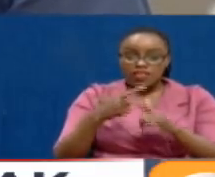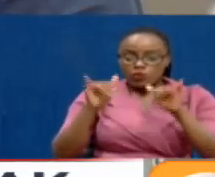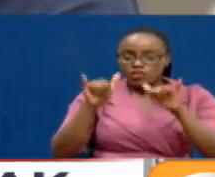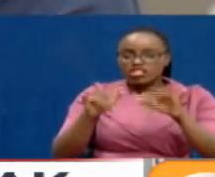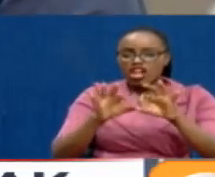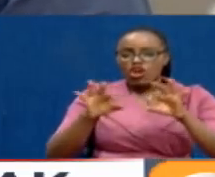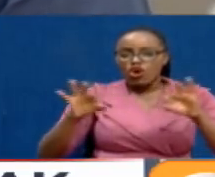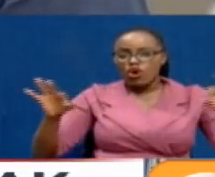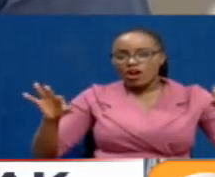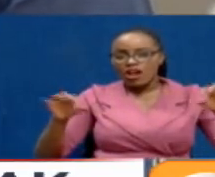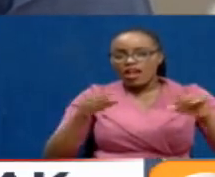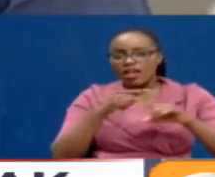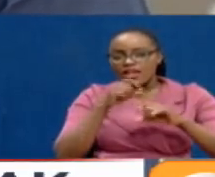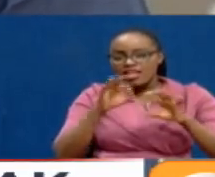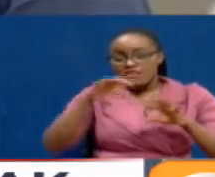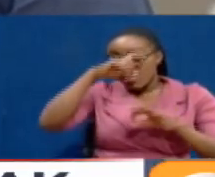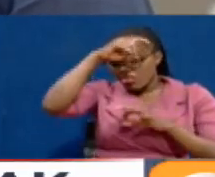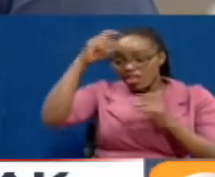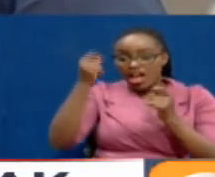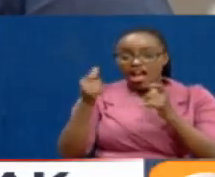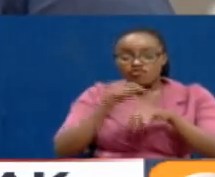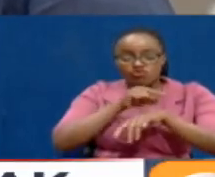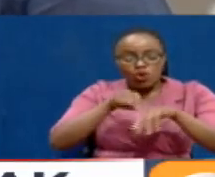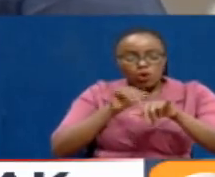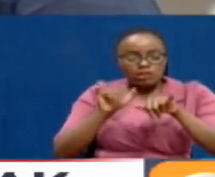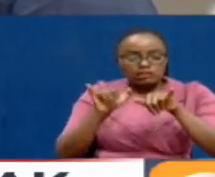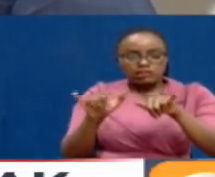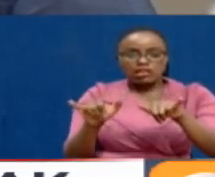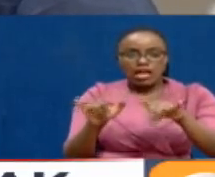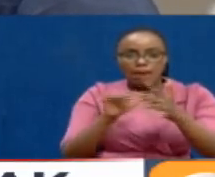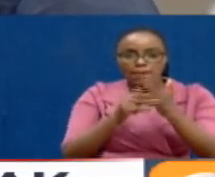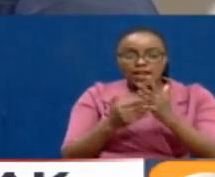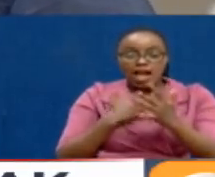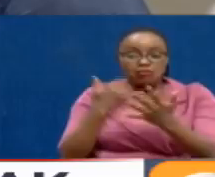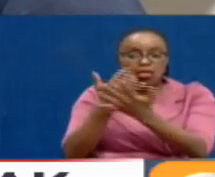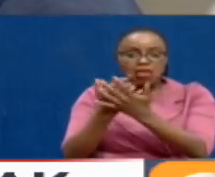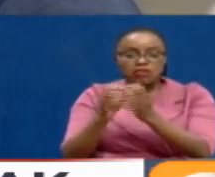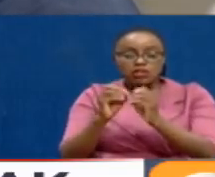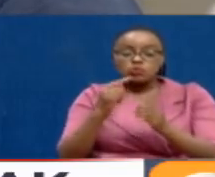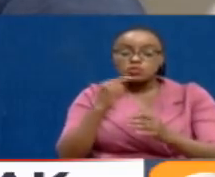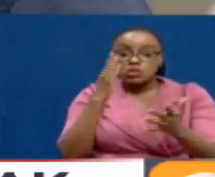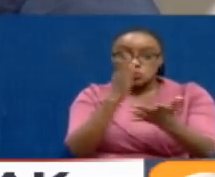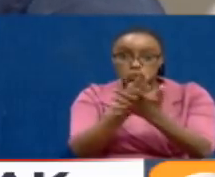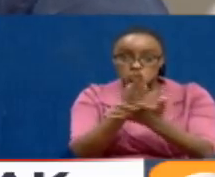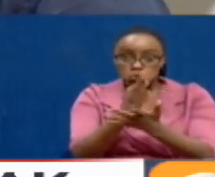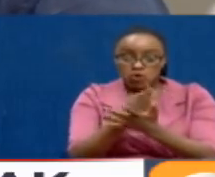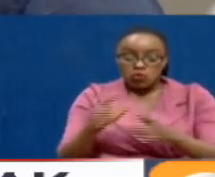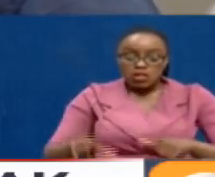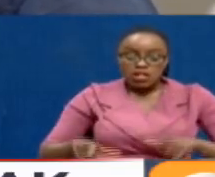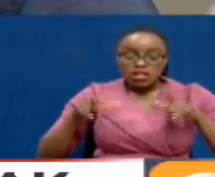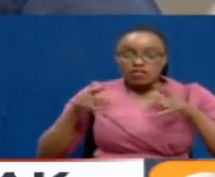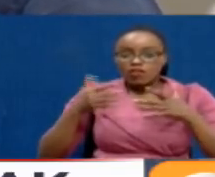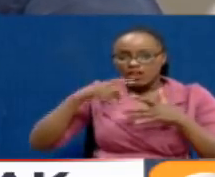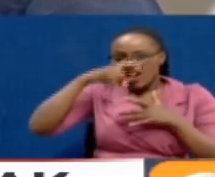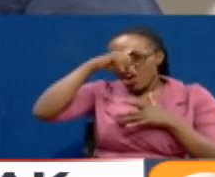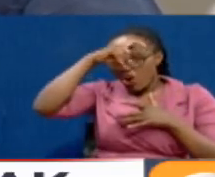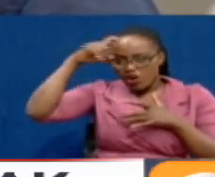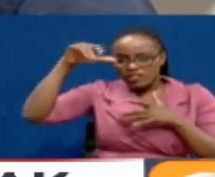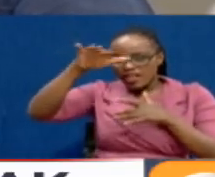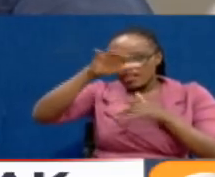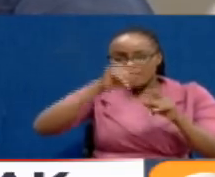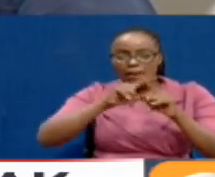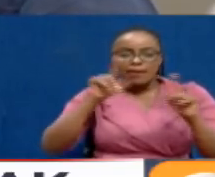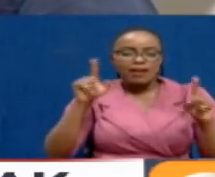longer. When it's hot, it will last a few hours. Okay. So we don't have the evidence to say for sure it cannot survive in hot climate, but it is